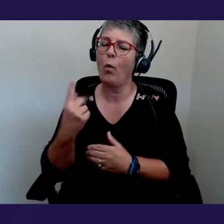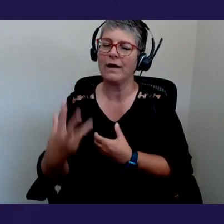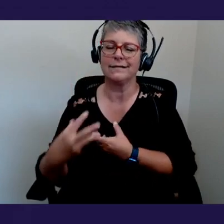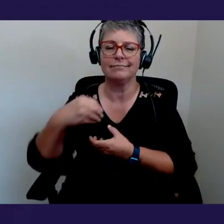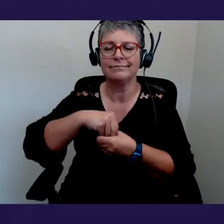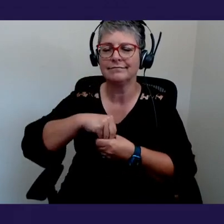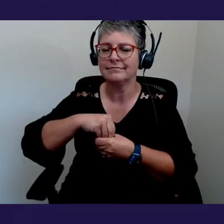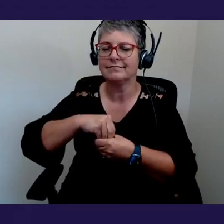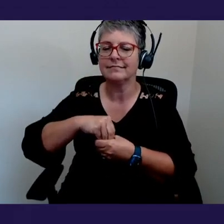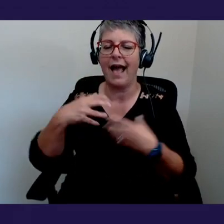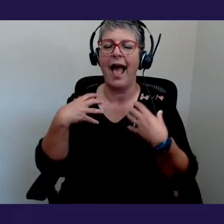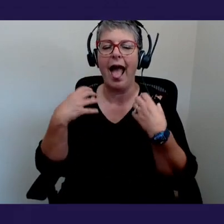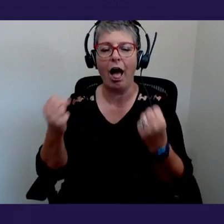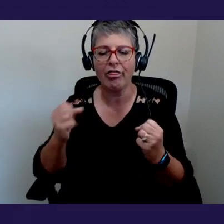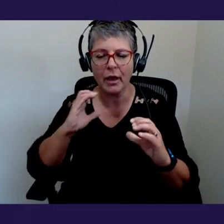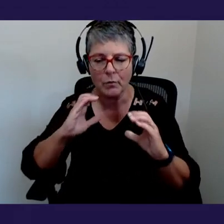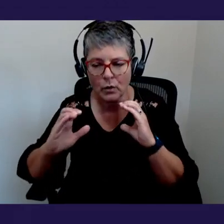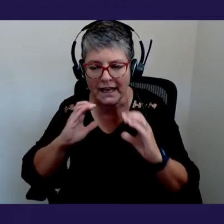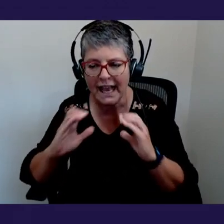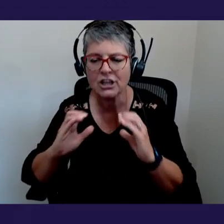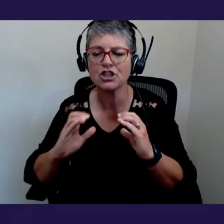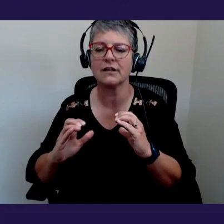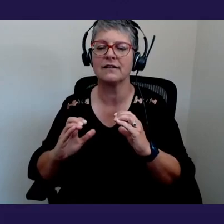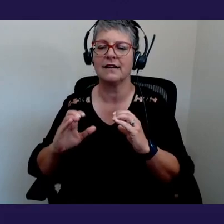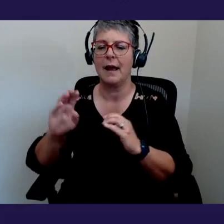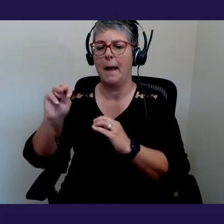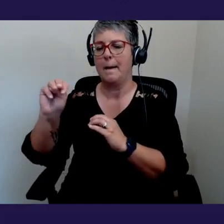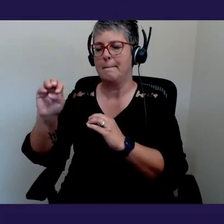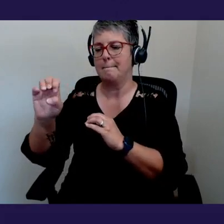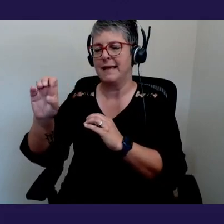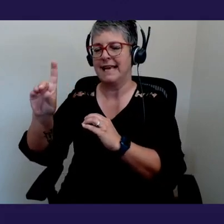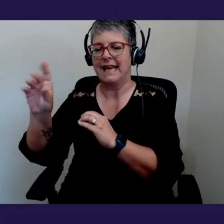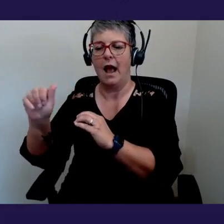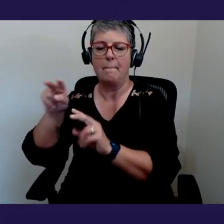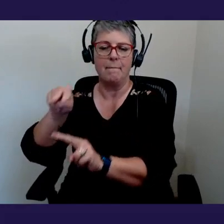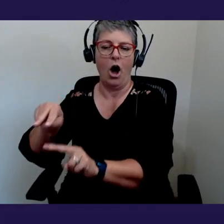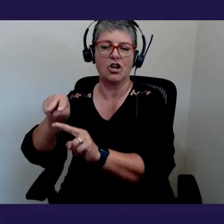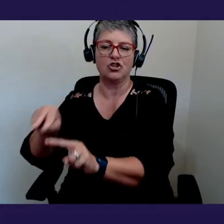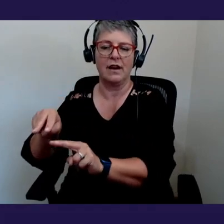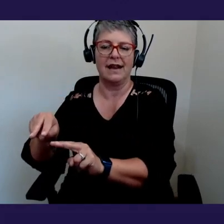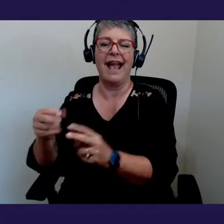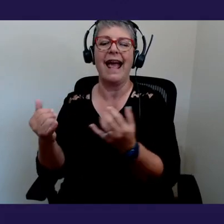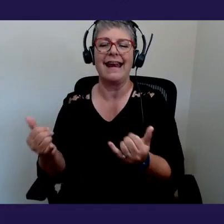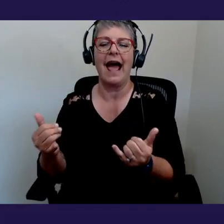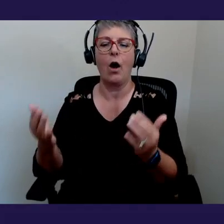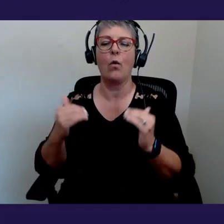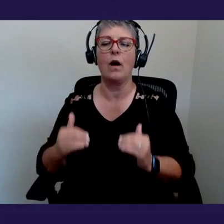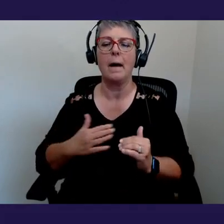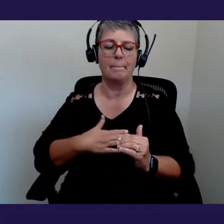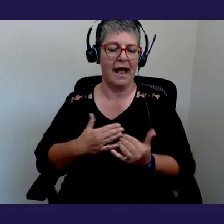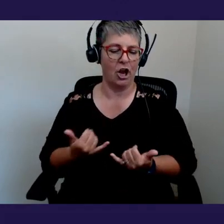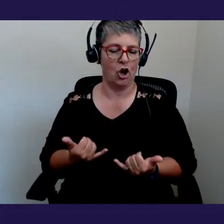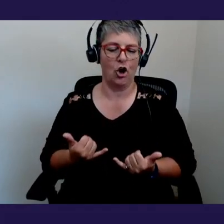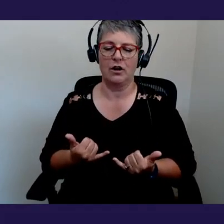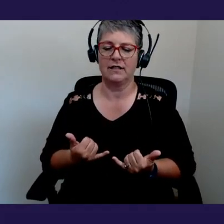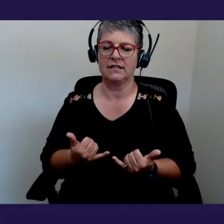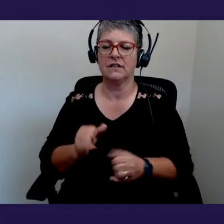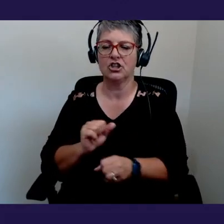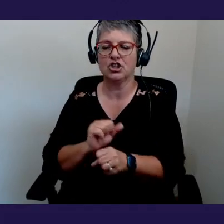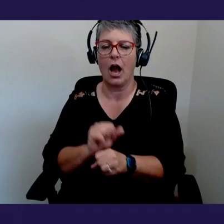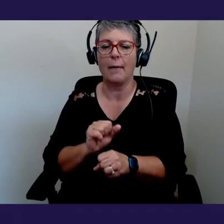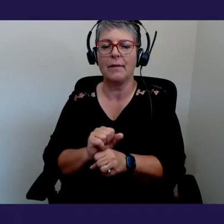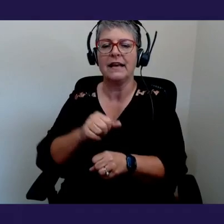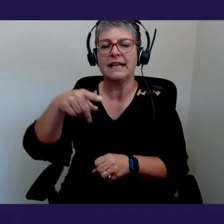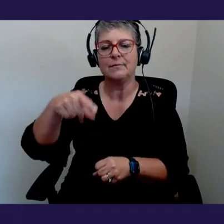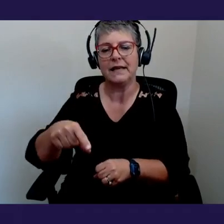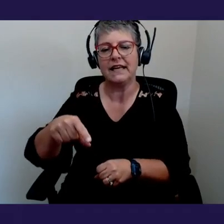monitoring space. And then I've been at my organization now, the Public Good Projects, or PGP, for 7 years. PGP does a